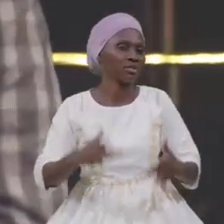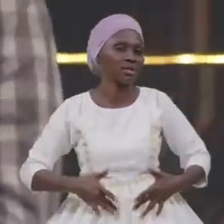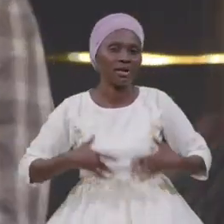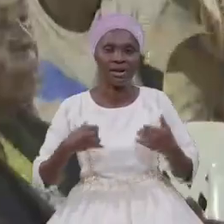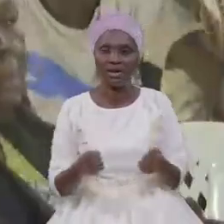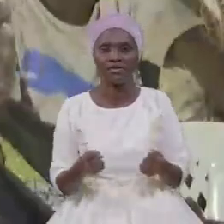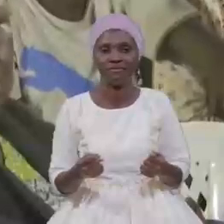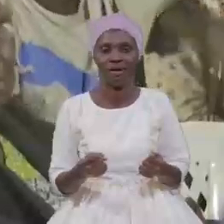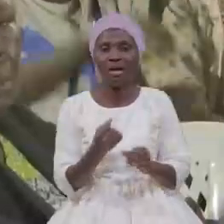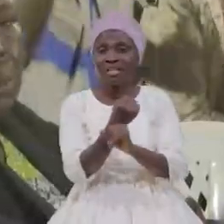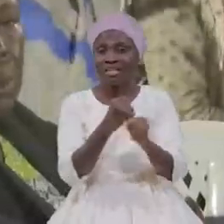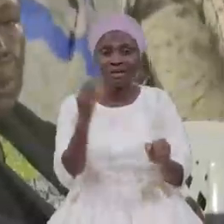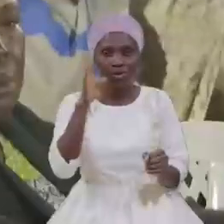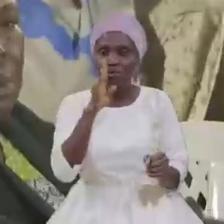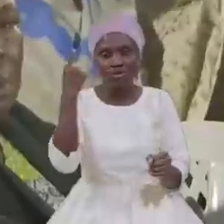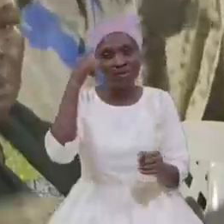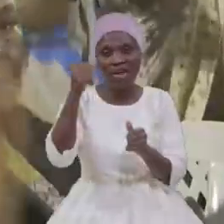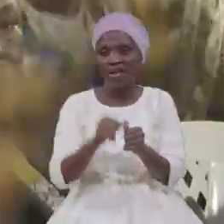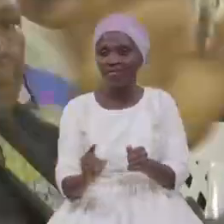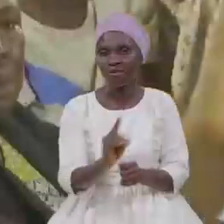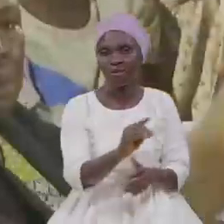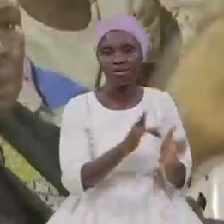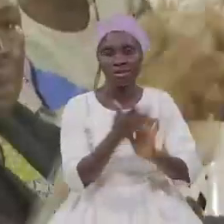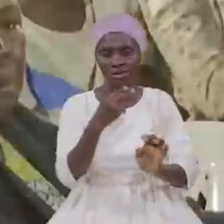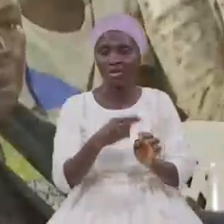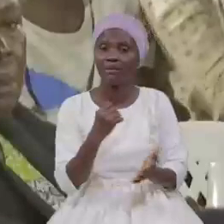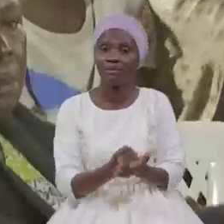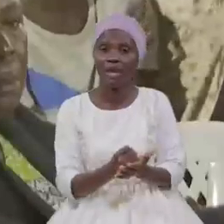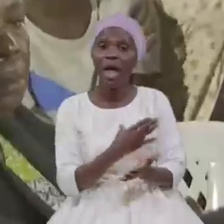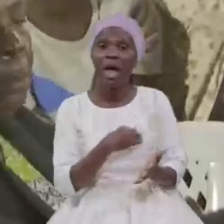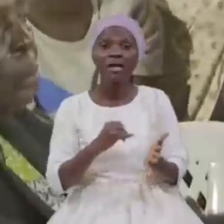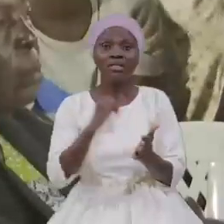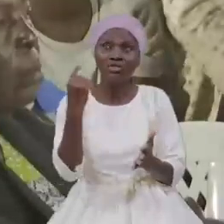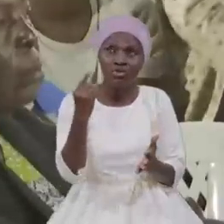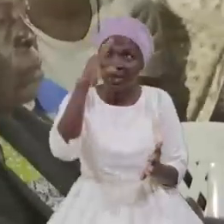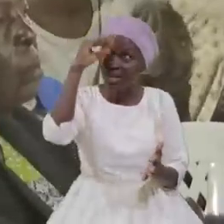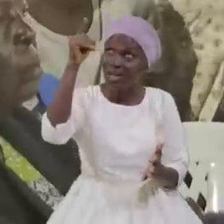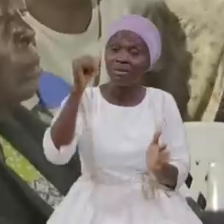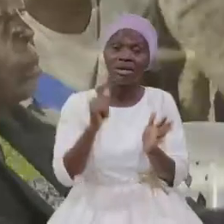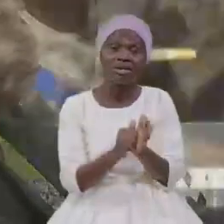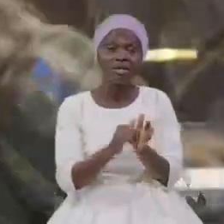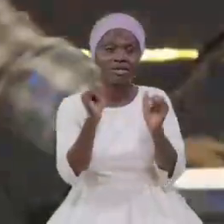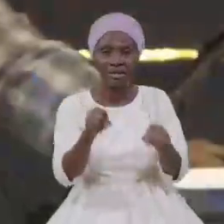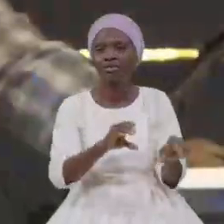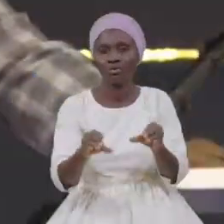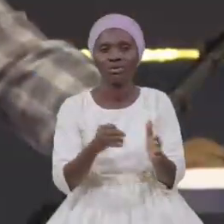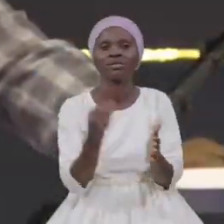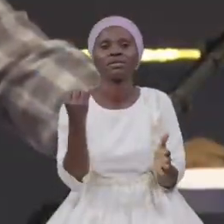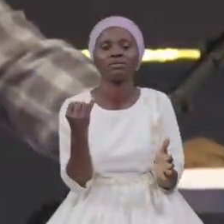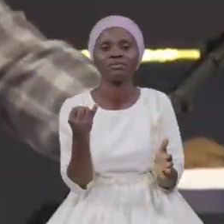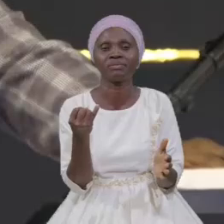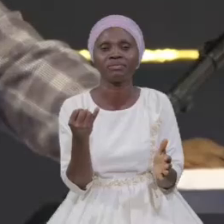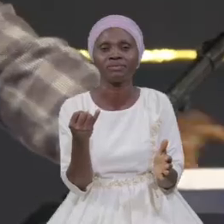everyone in Jesus' name. And it's only him that can do it. Acts chapter 4